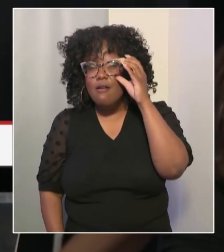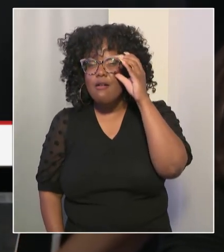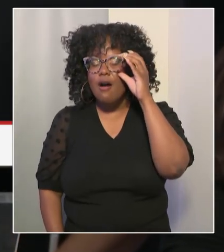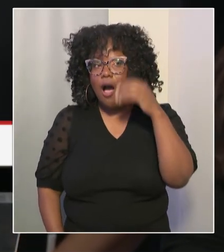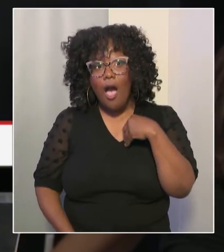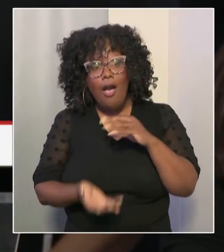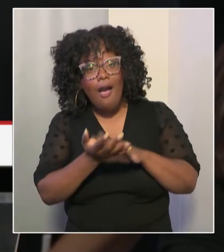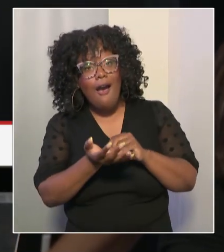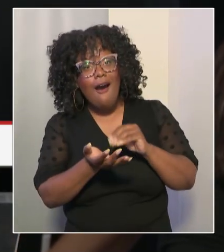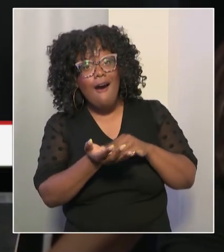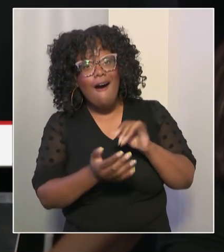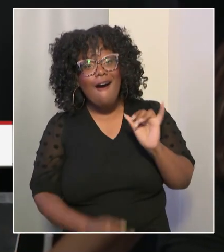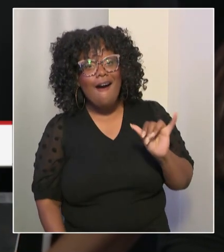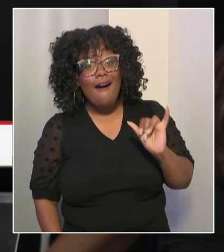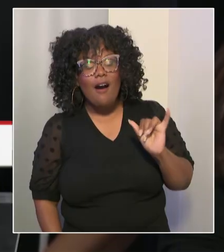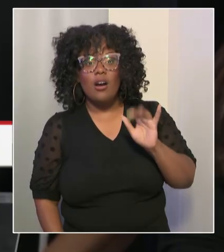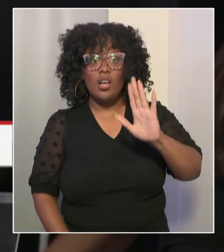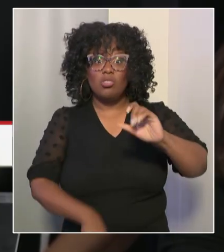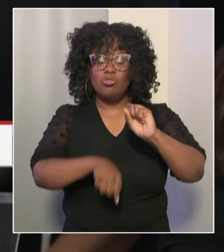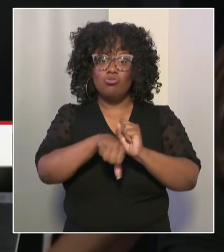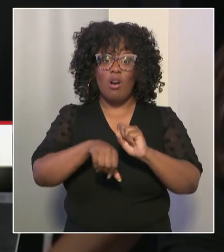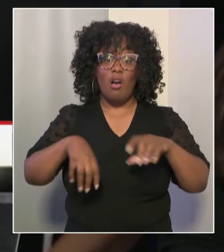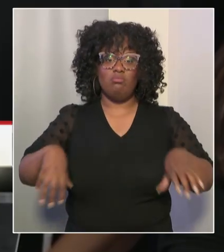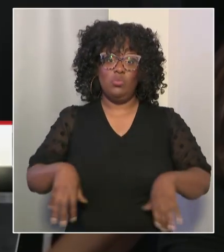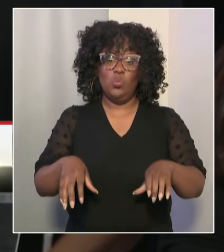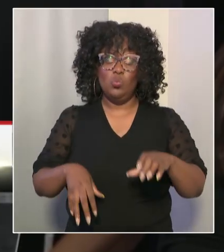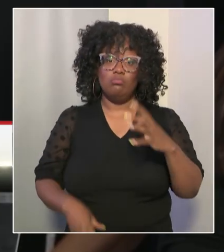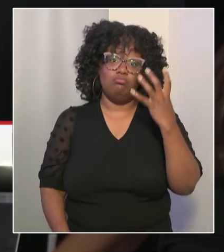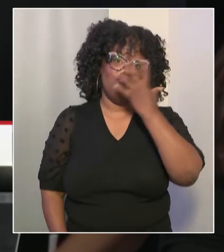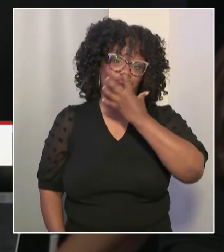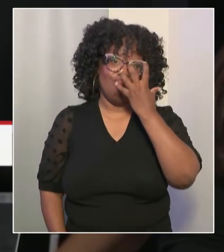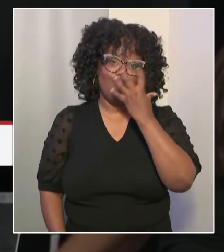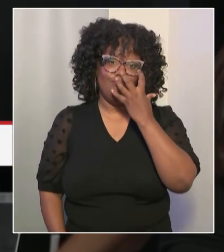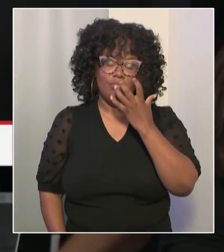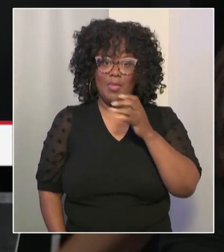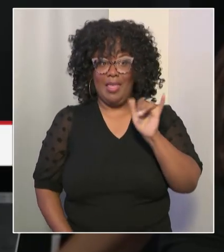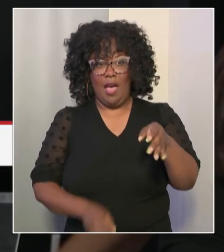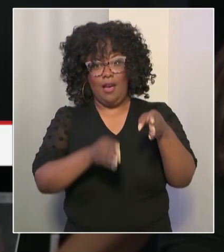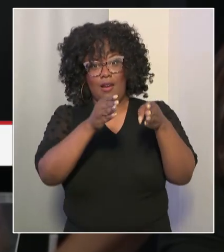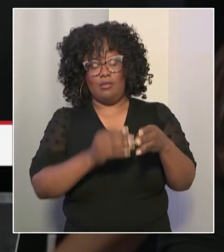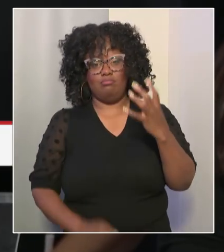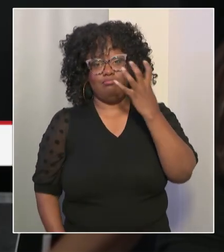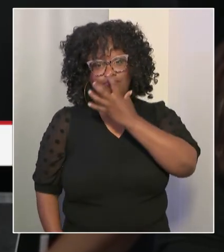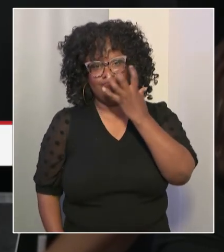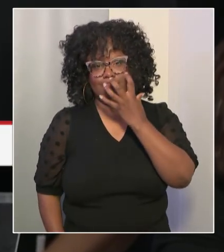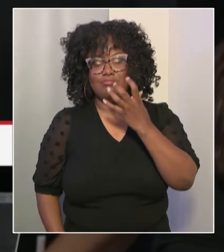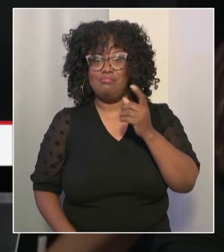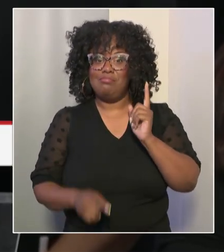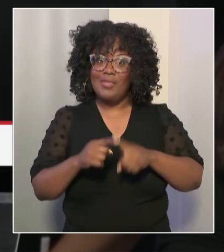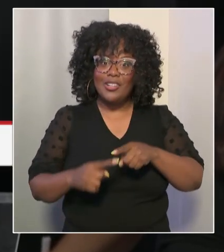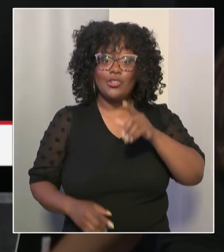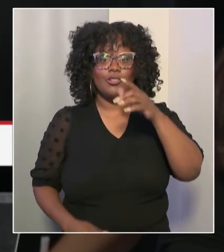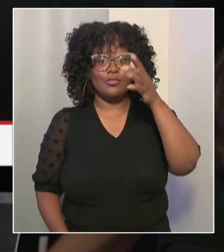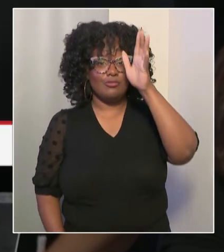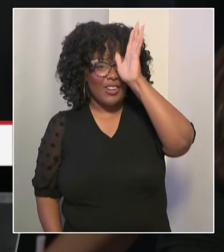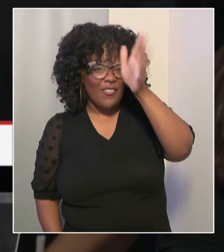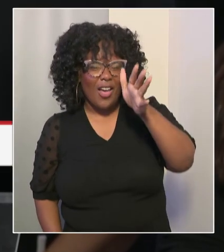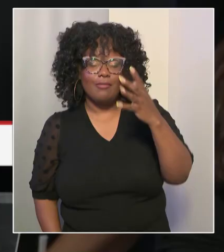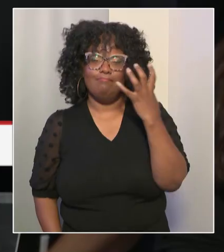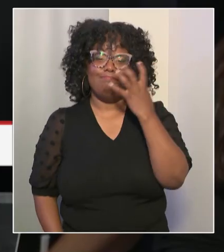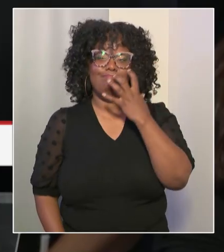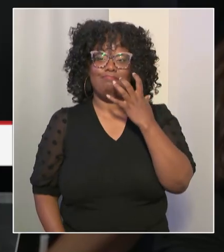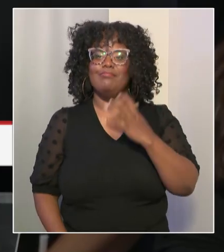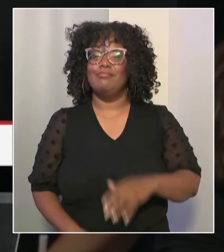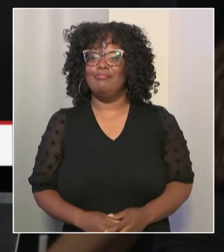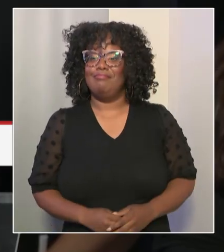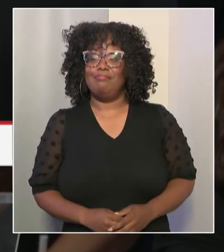strong work ethic and an incredible husband, father, and Army veteran. He is just one of the many unsung heroes of